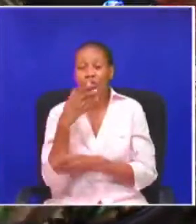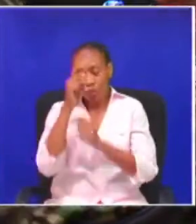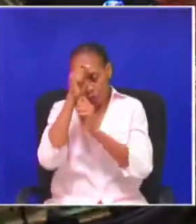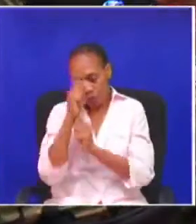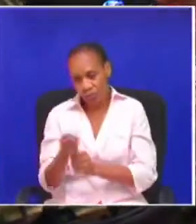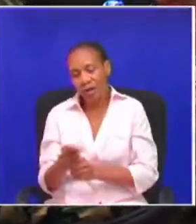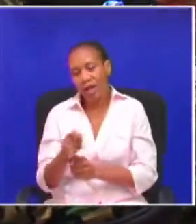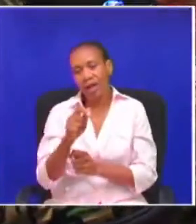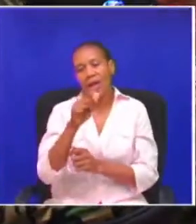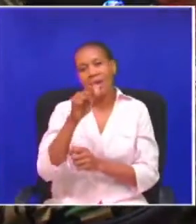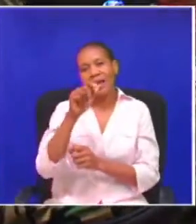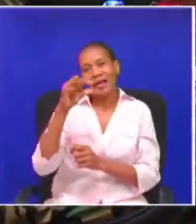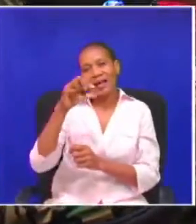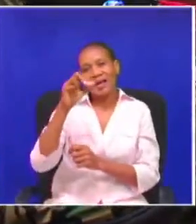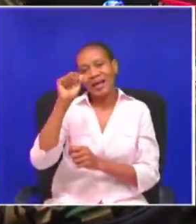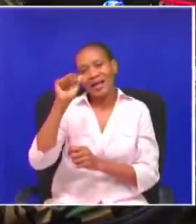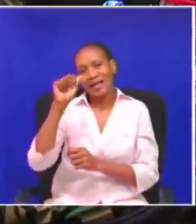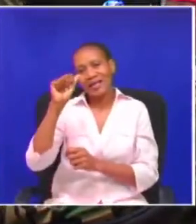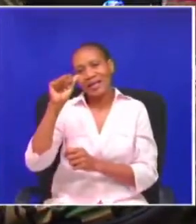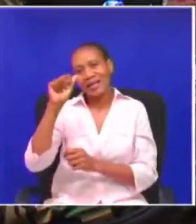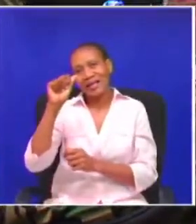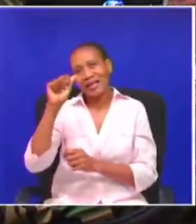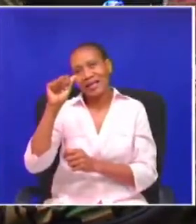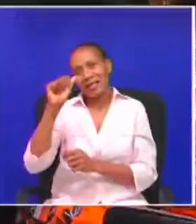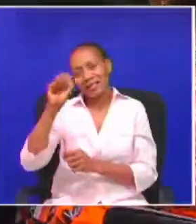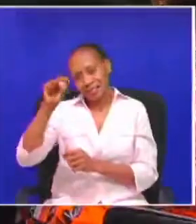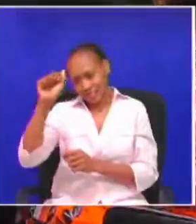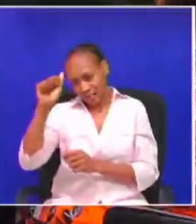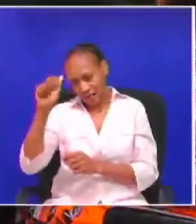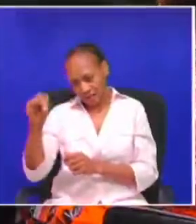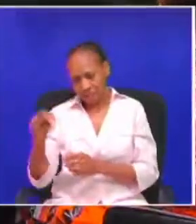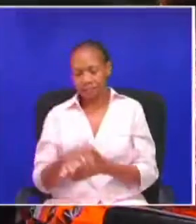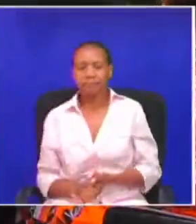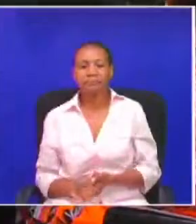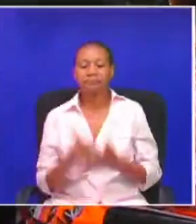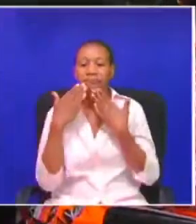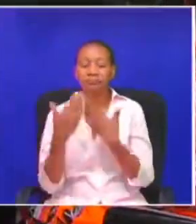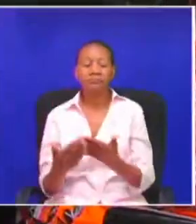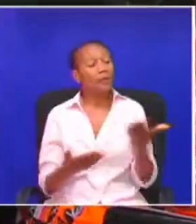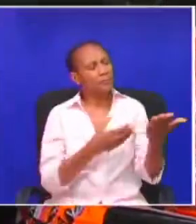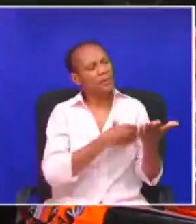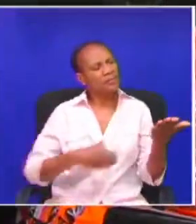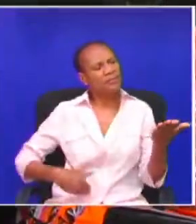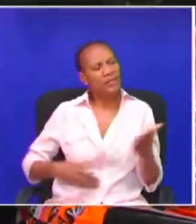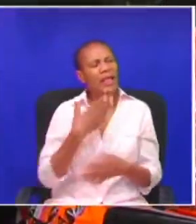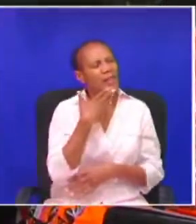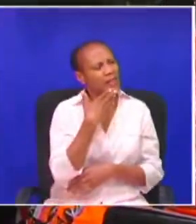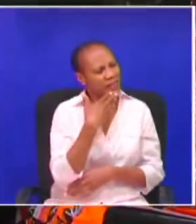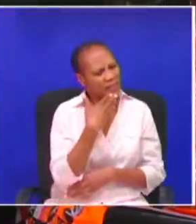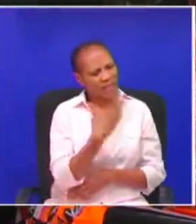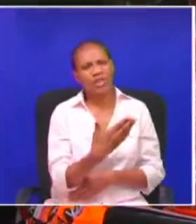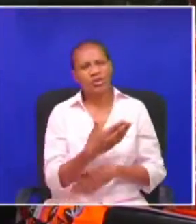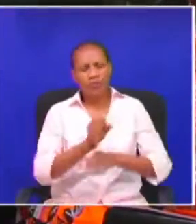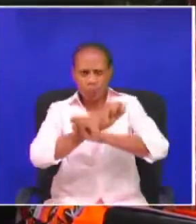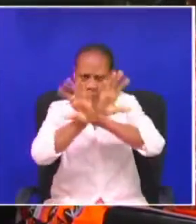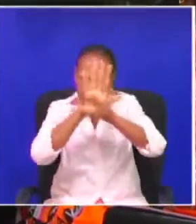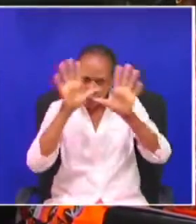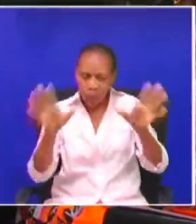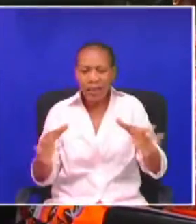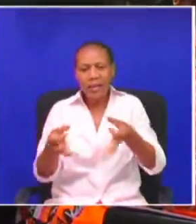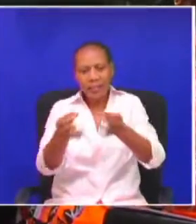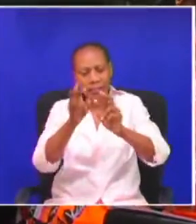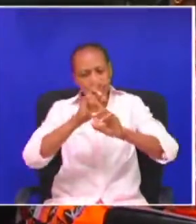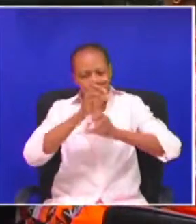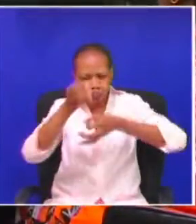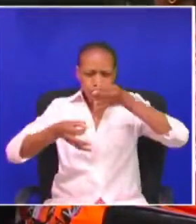Honorable F. Hassan. Thank you very much, Honorable Speaker. Mr. President, thank you for that comprehensive answer and for